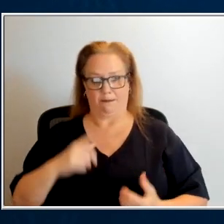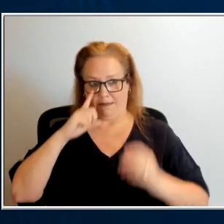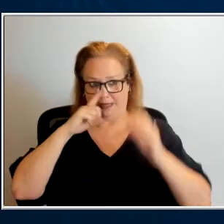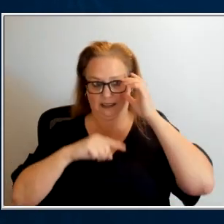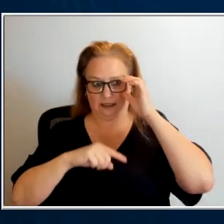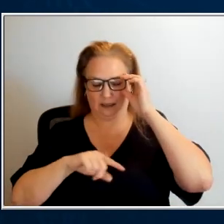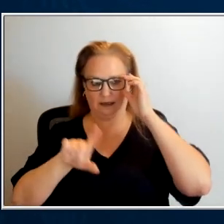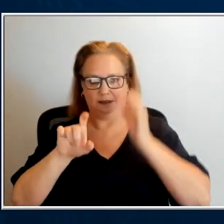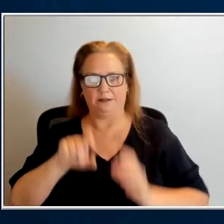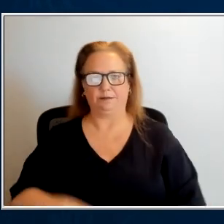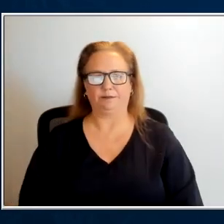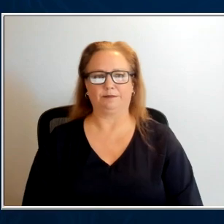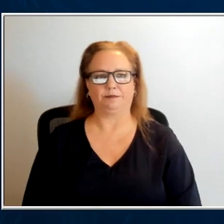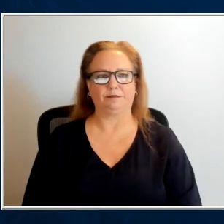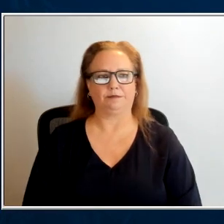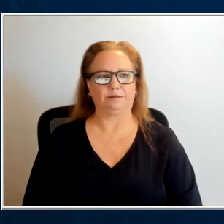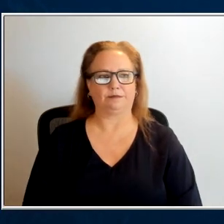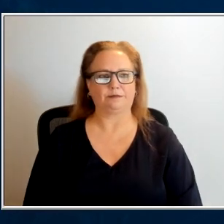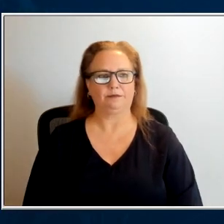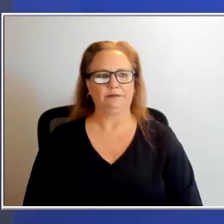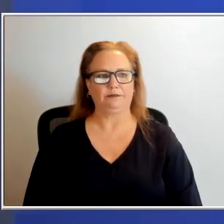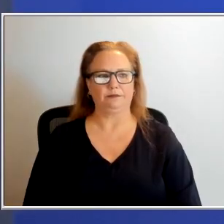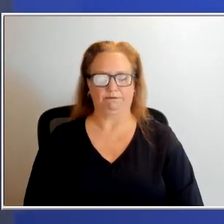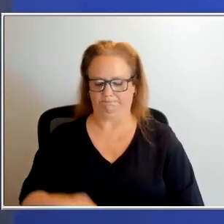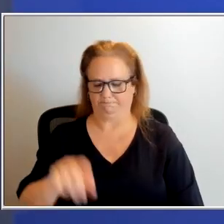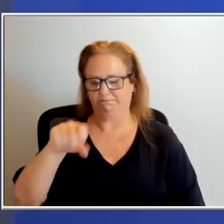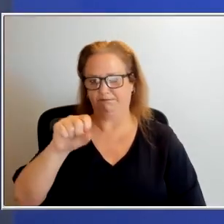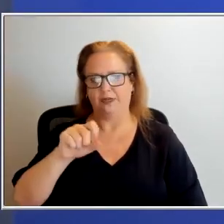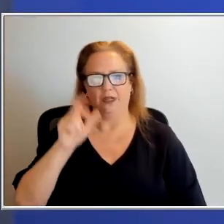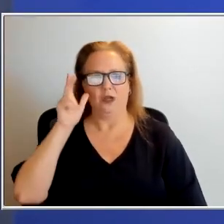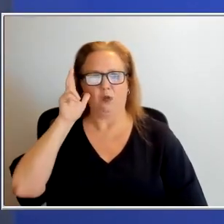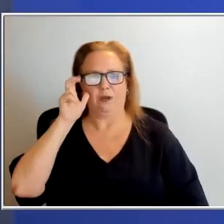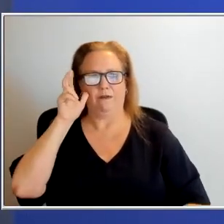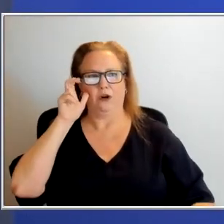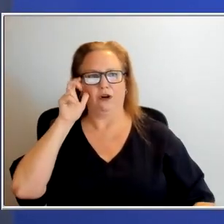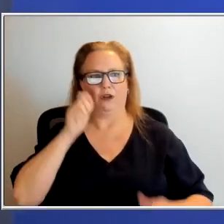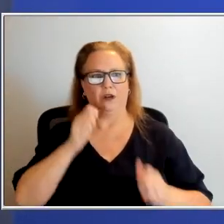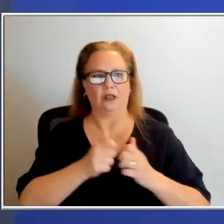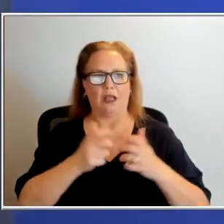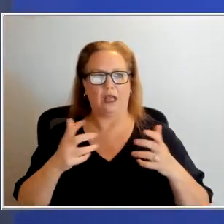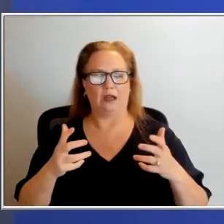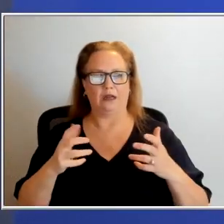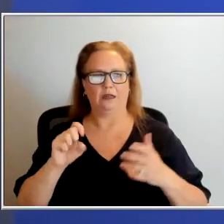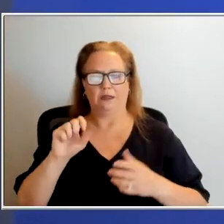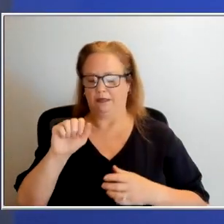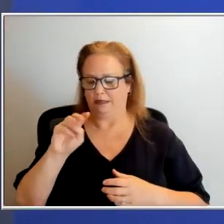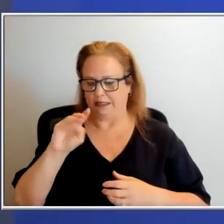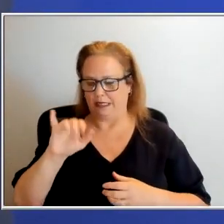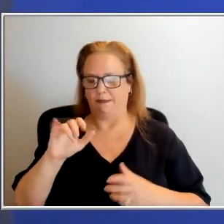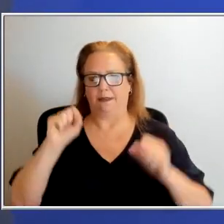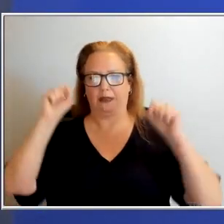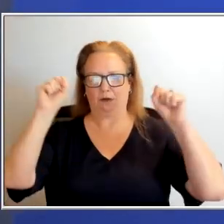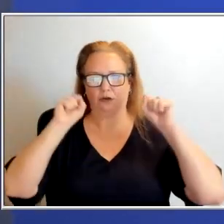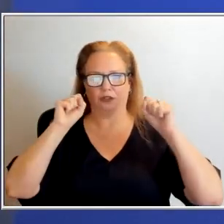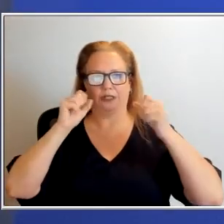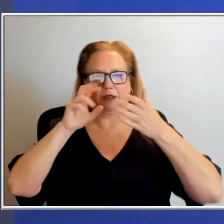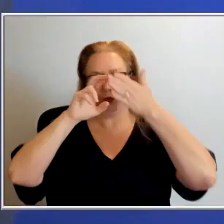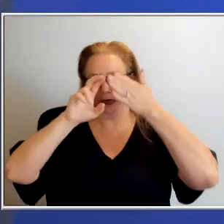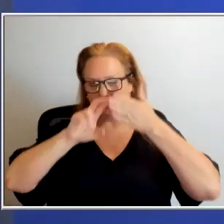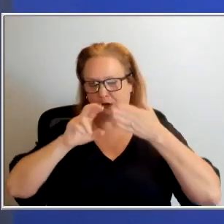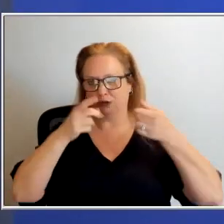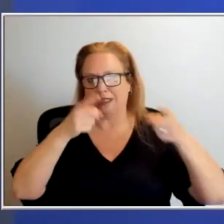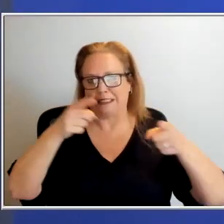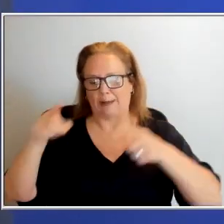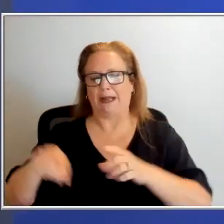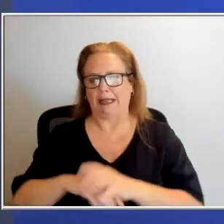Mm-hmm. That's a different myth. Yeah, I mean, I think we've heard a lot from Sammy about some of the work that's being done